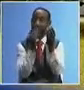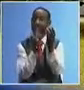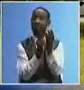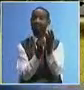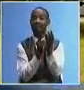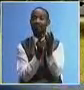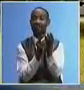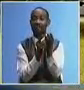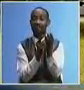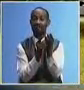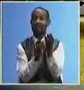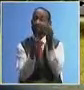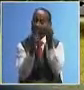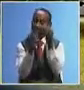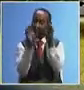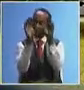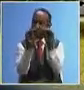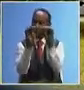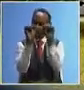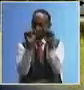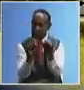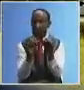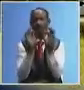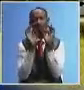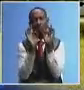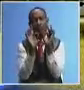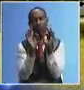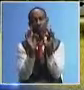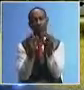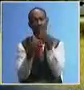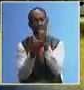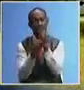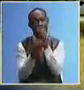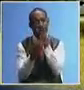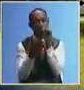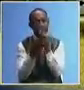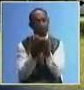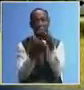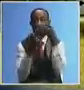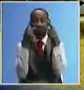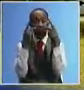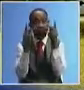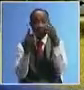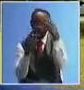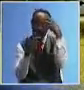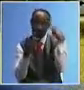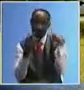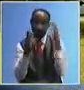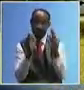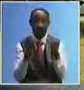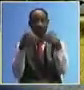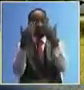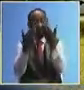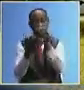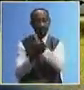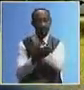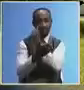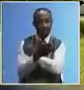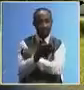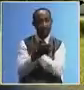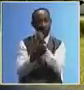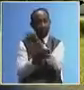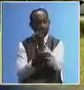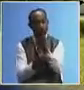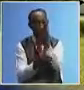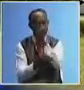be accounted for diligently and ensure that the public officers who have been given the mandate to spend on behalf of the Zambian